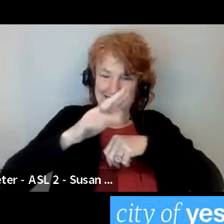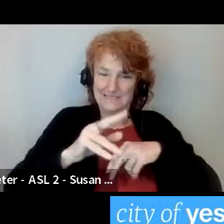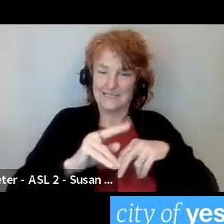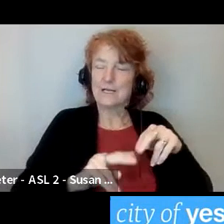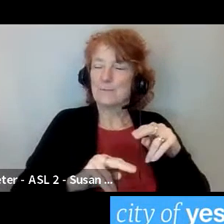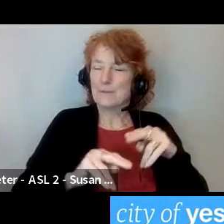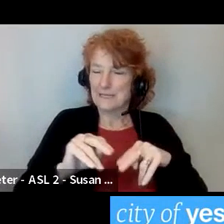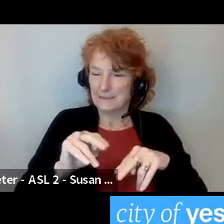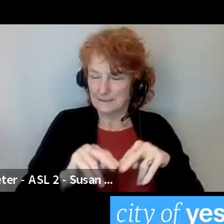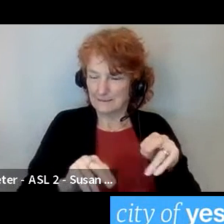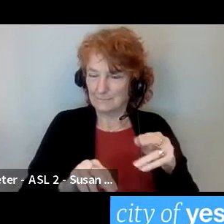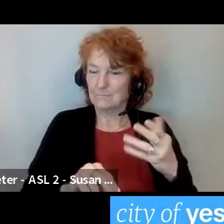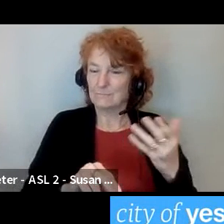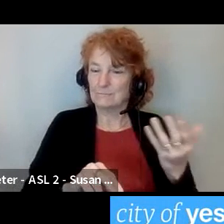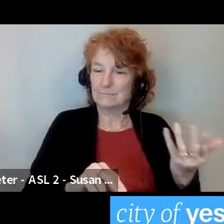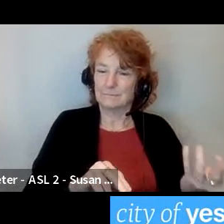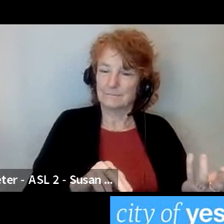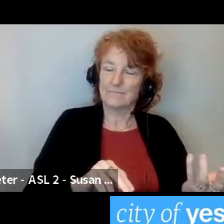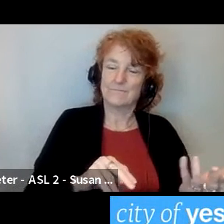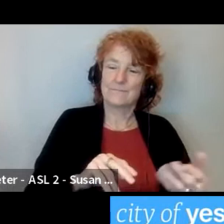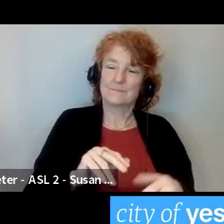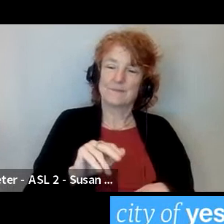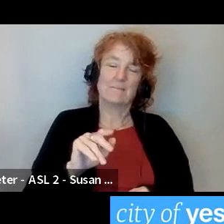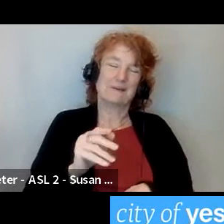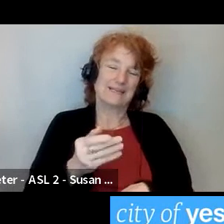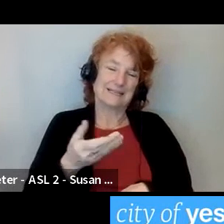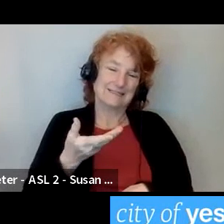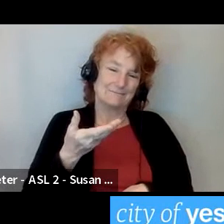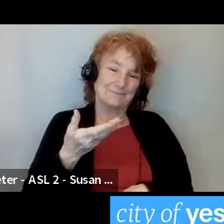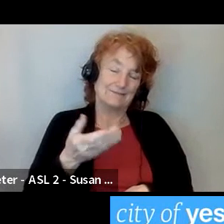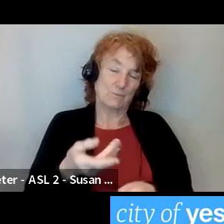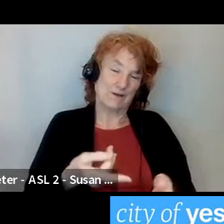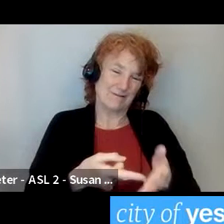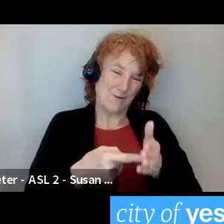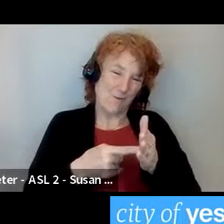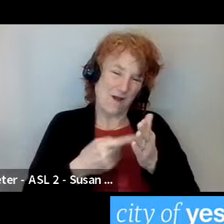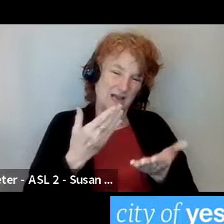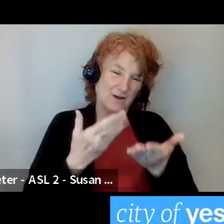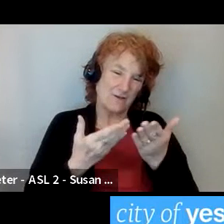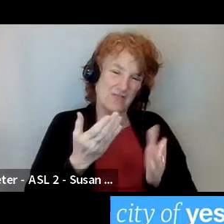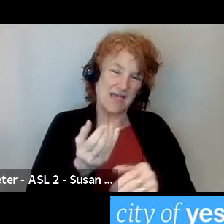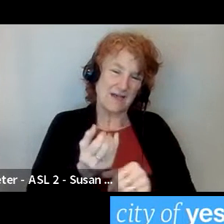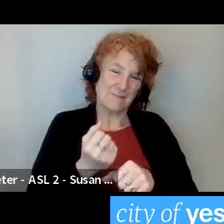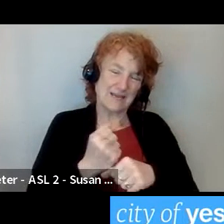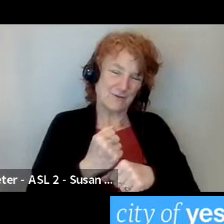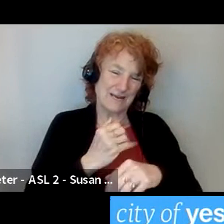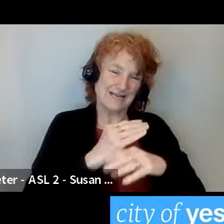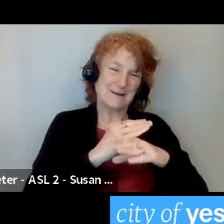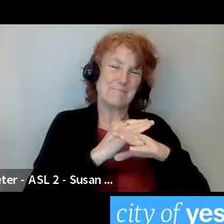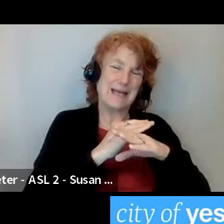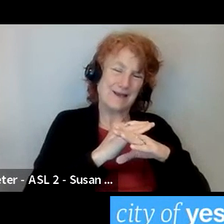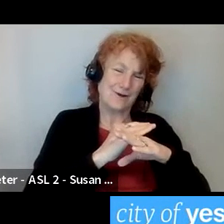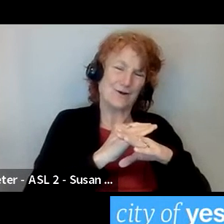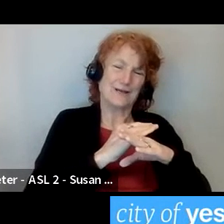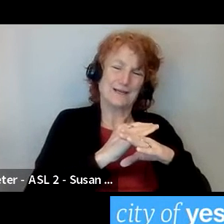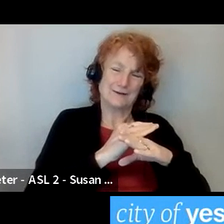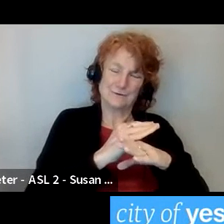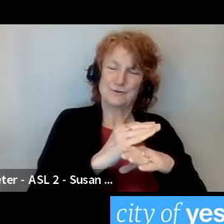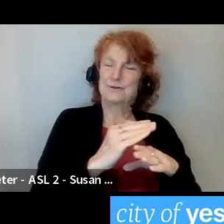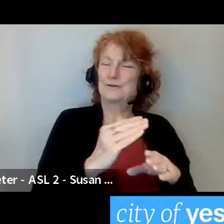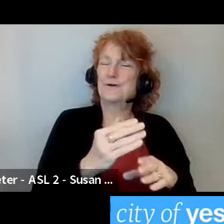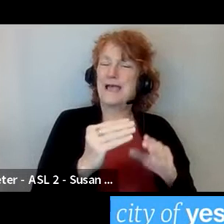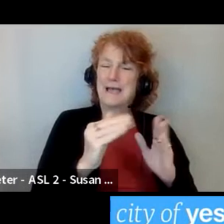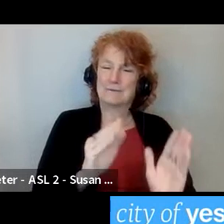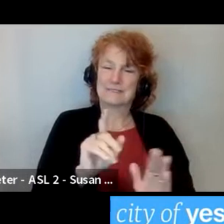that would create a barrier to getting people into urgently needed housing. But although affordability will not be required, we do think that these units,